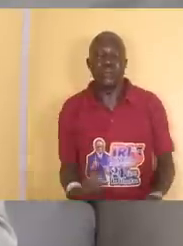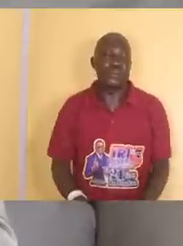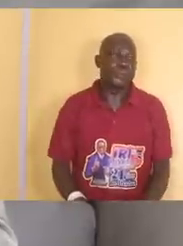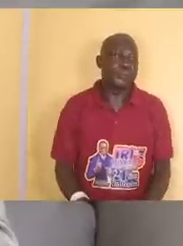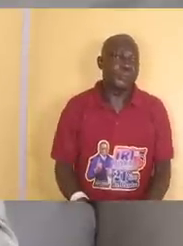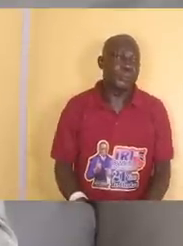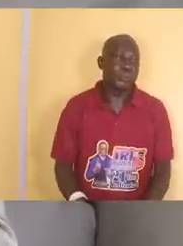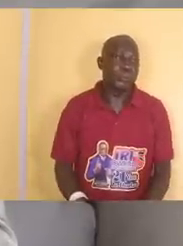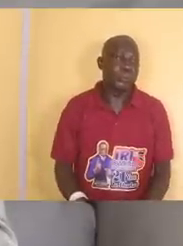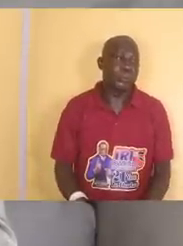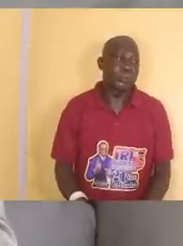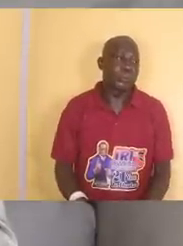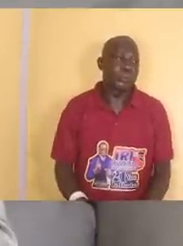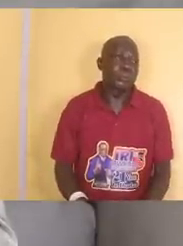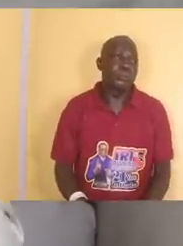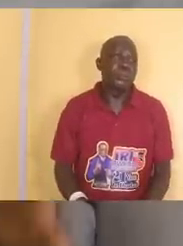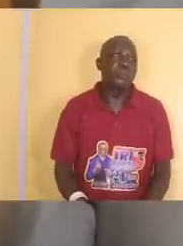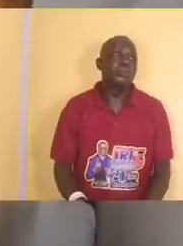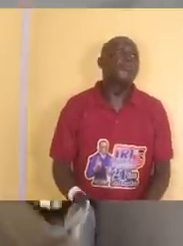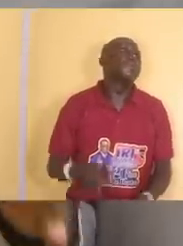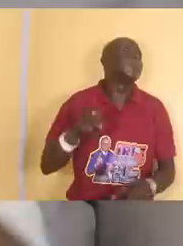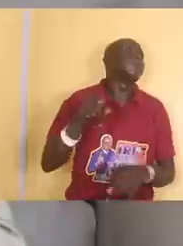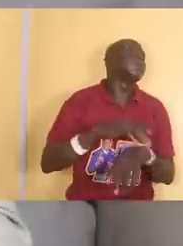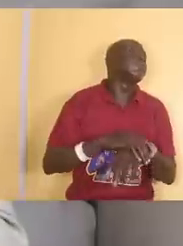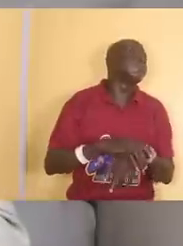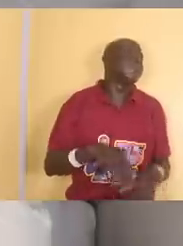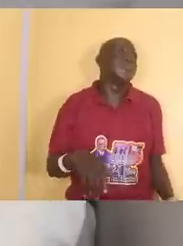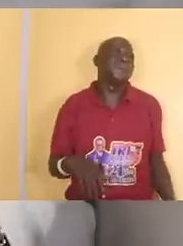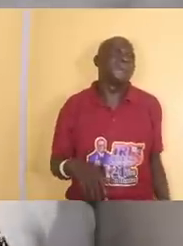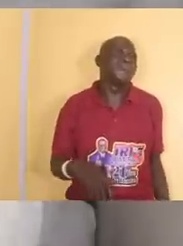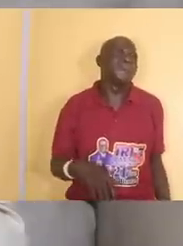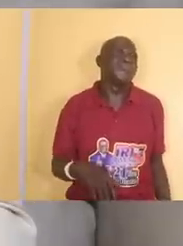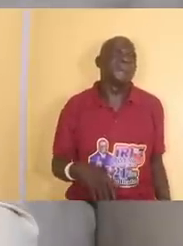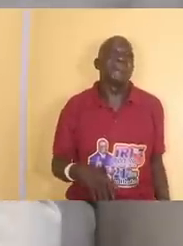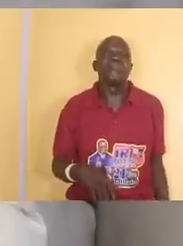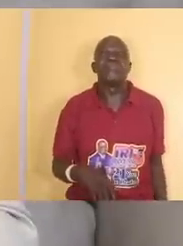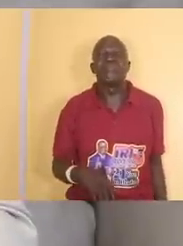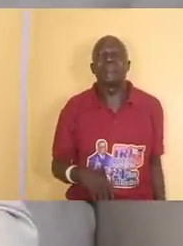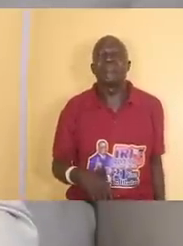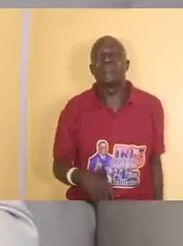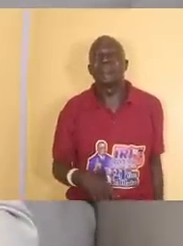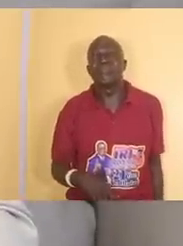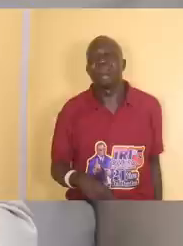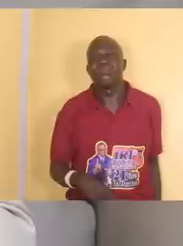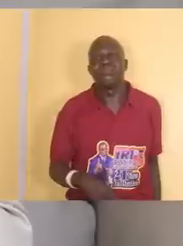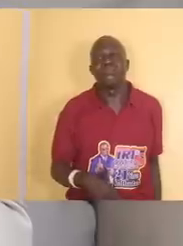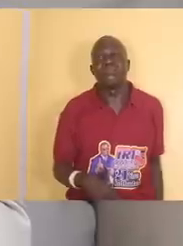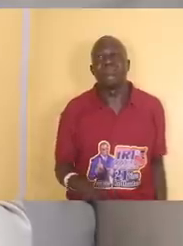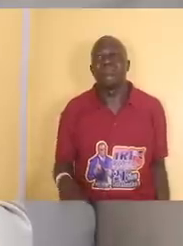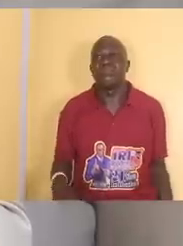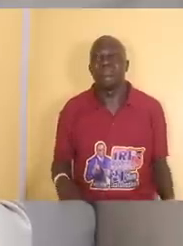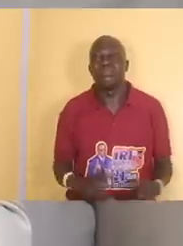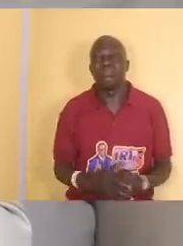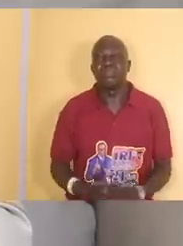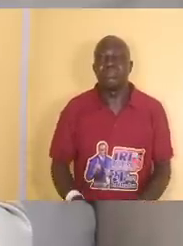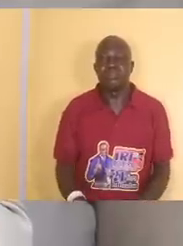can iwa ma beru iwa ma be ni tori mo wa pelu re ma foya ni tori emi olorun re emi o fun